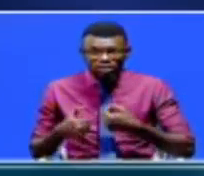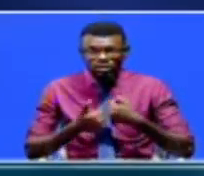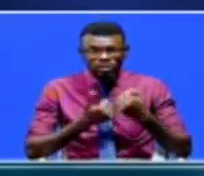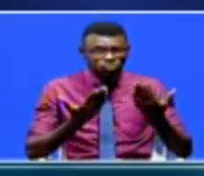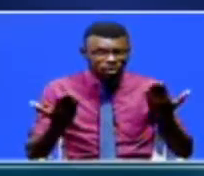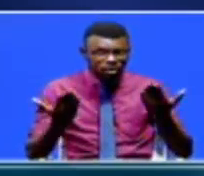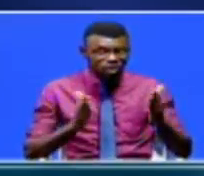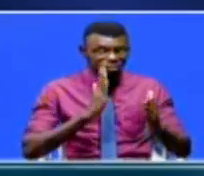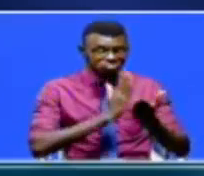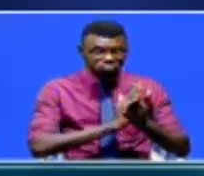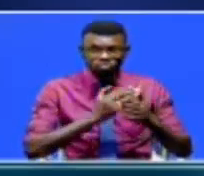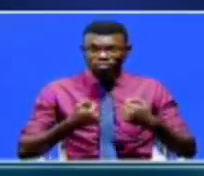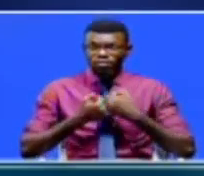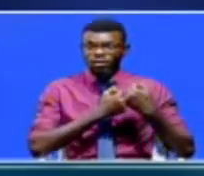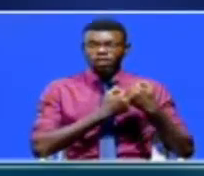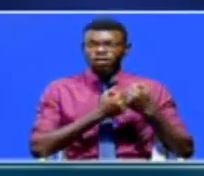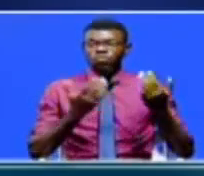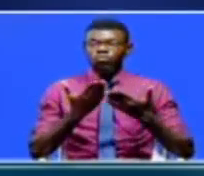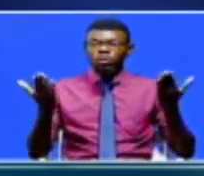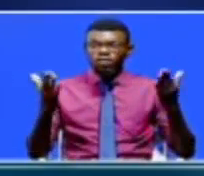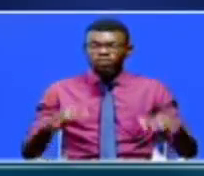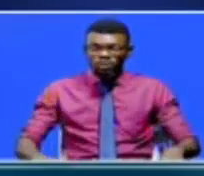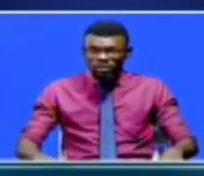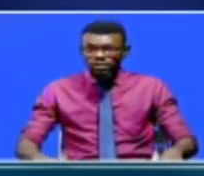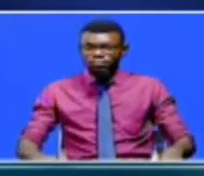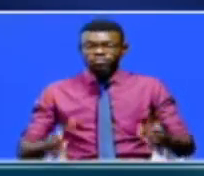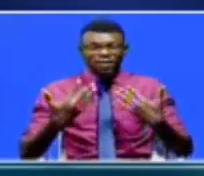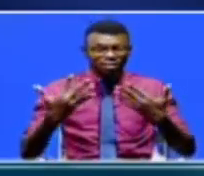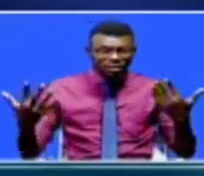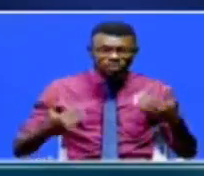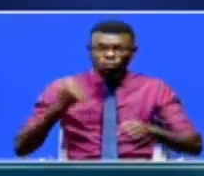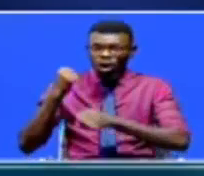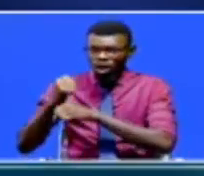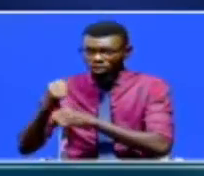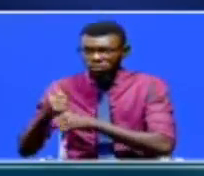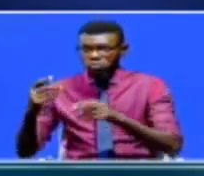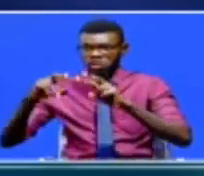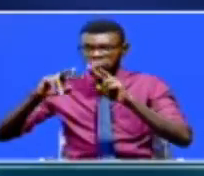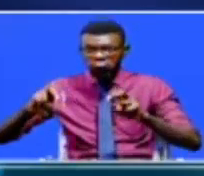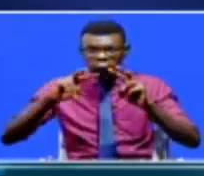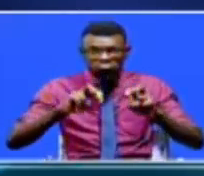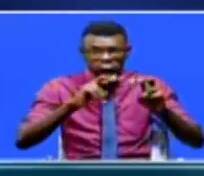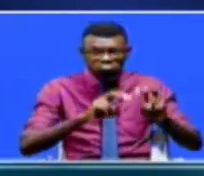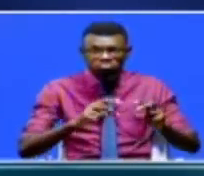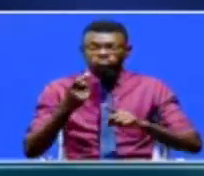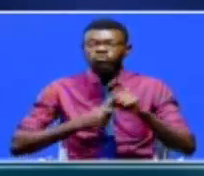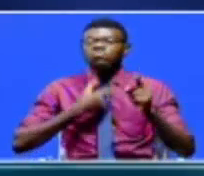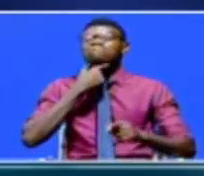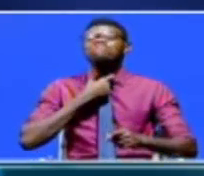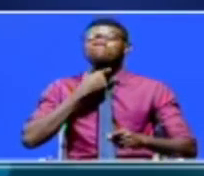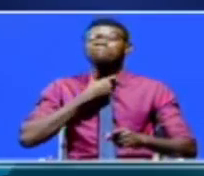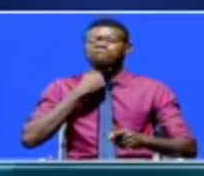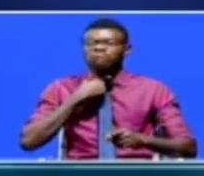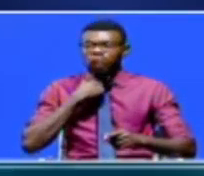has been with the supply of the sample collection kits that we use to be able to pick the specimen from the throat and the